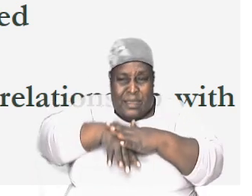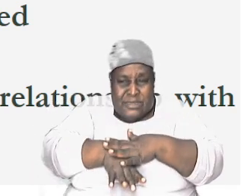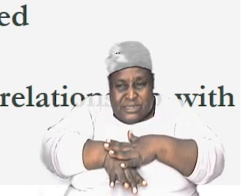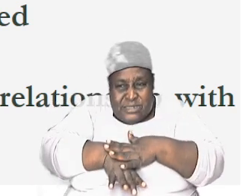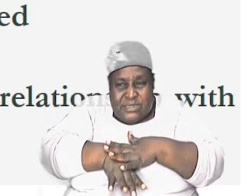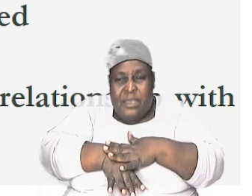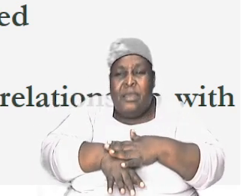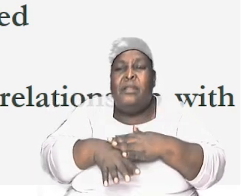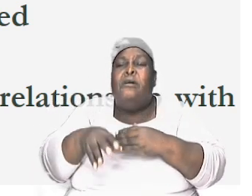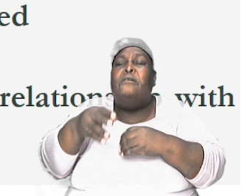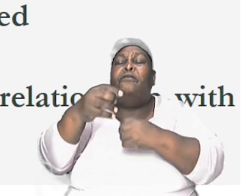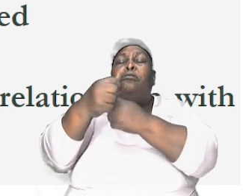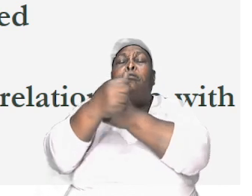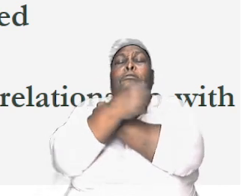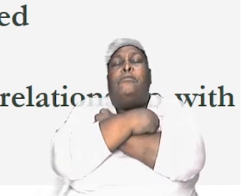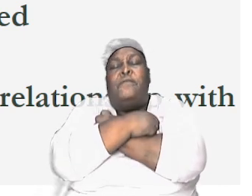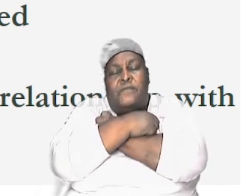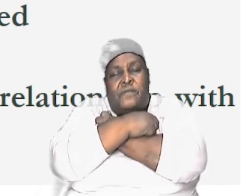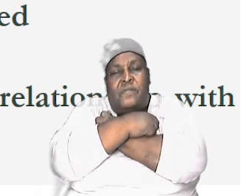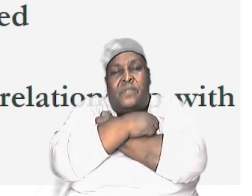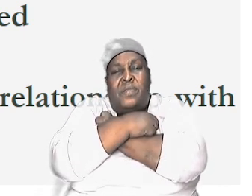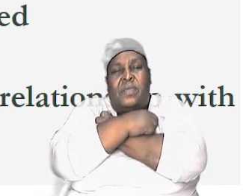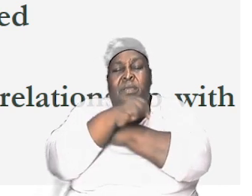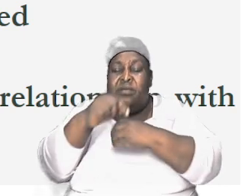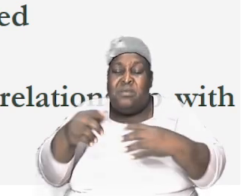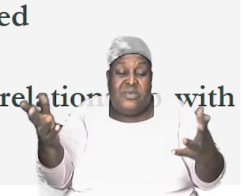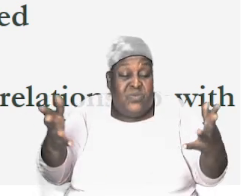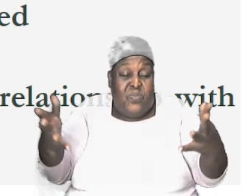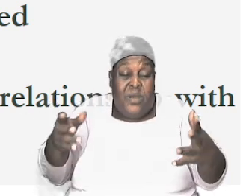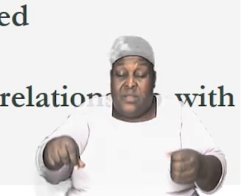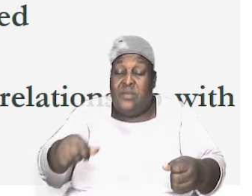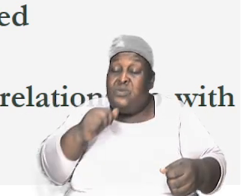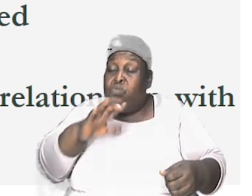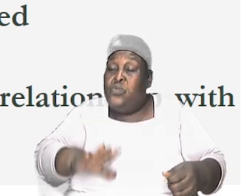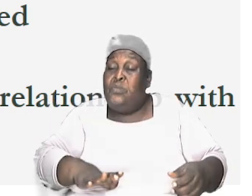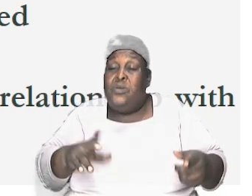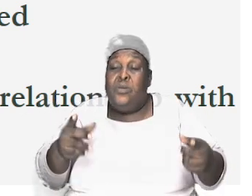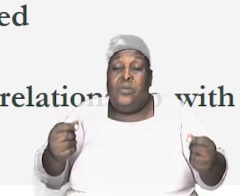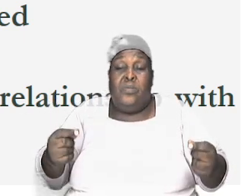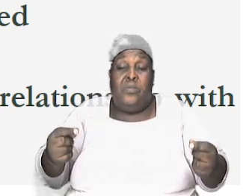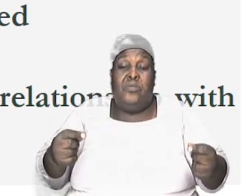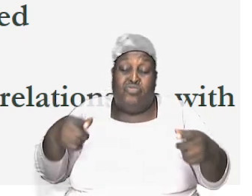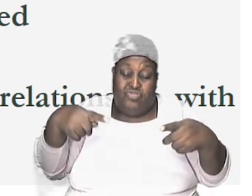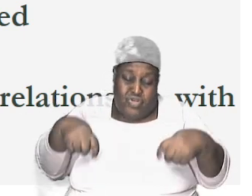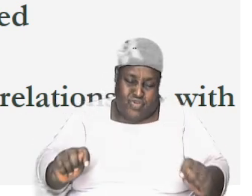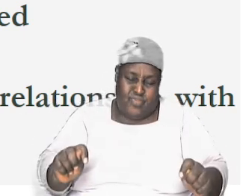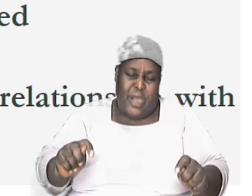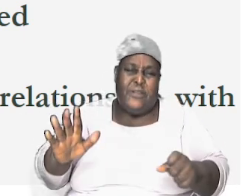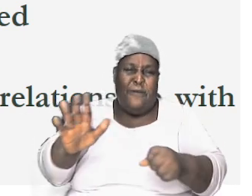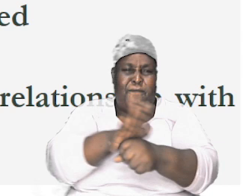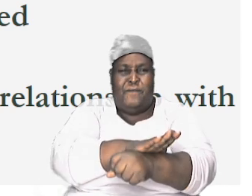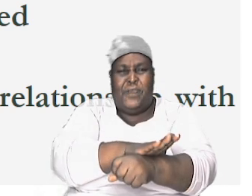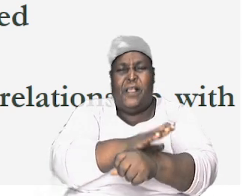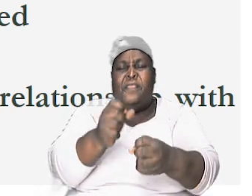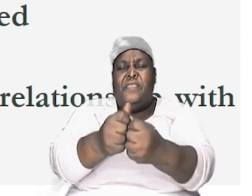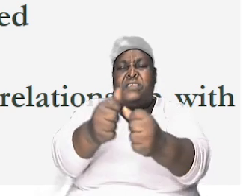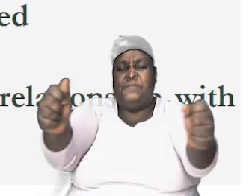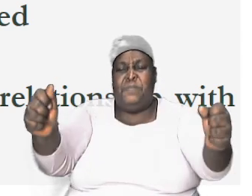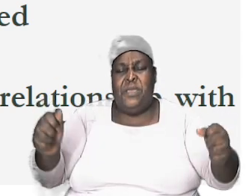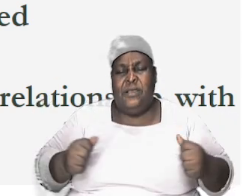love. And this is what this woman was doing. In a sense, she was trying to fill that